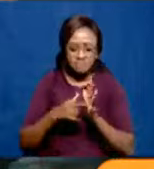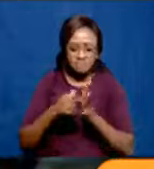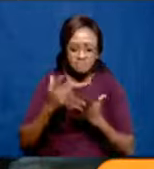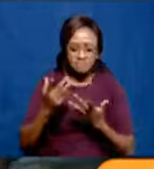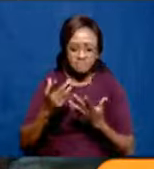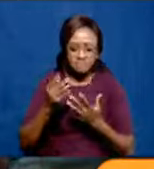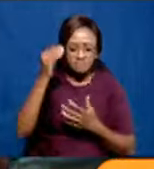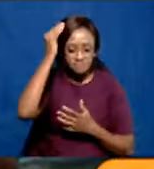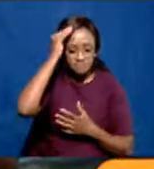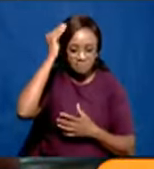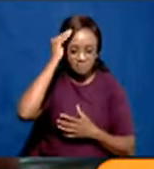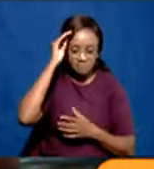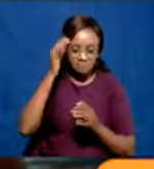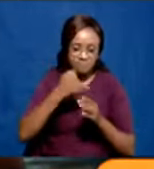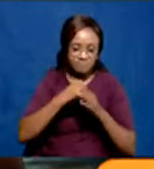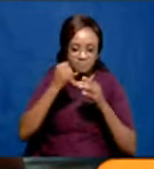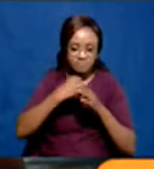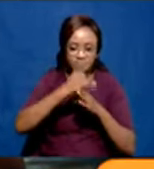covering